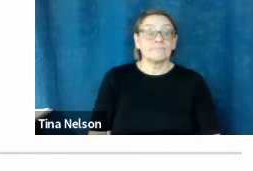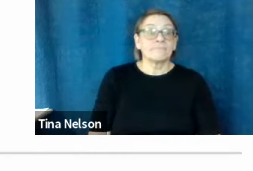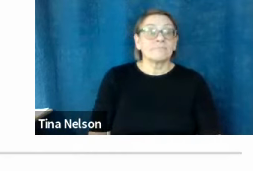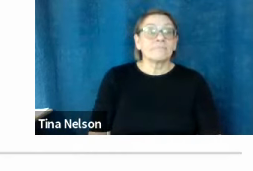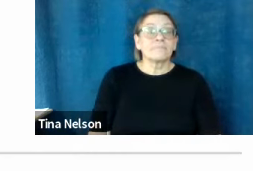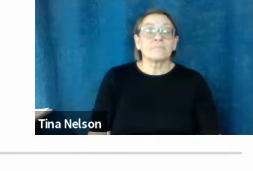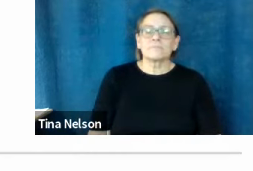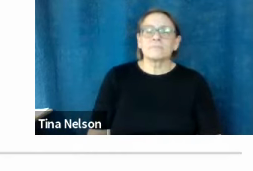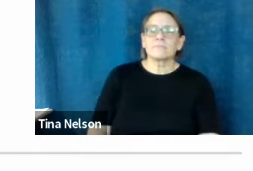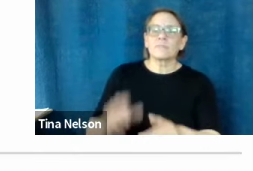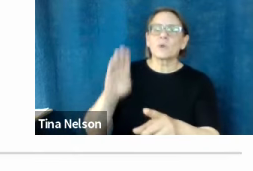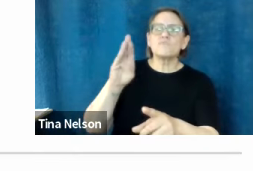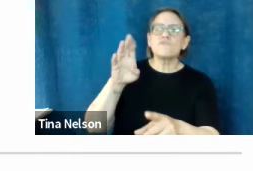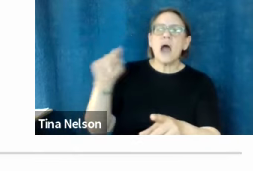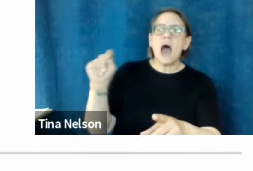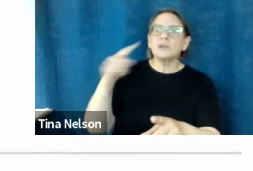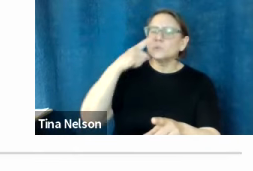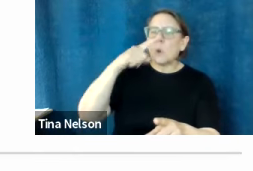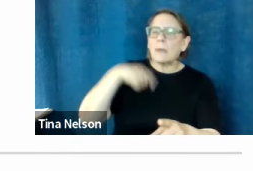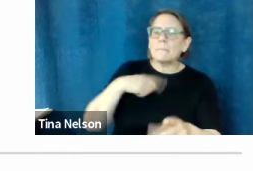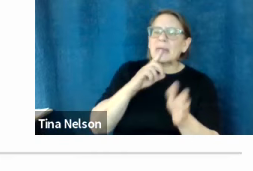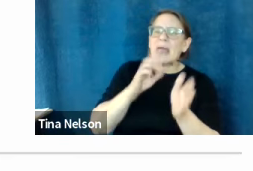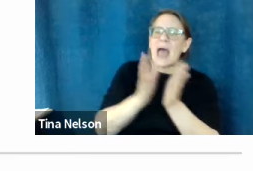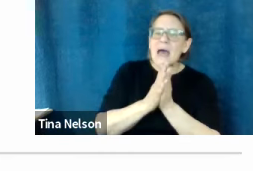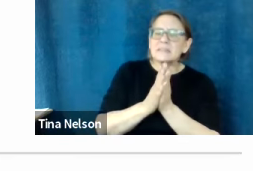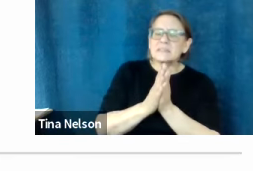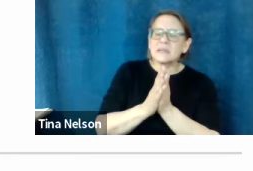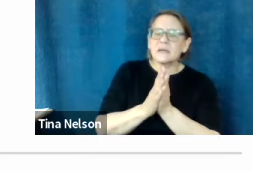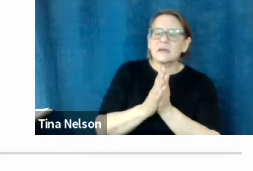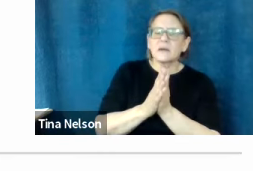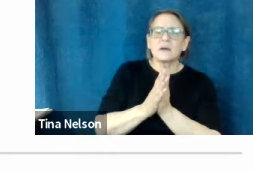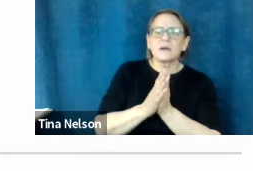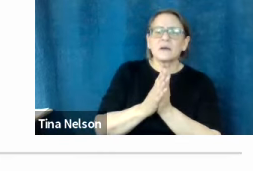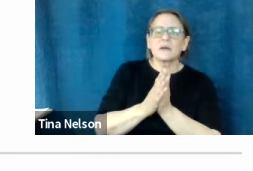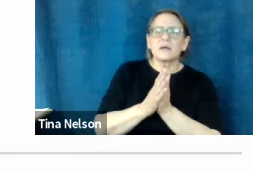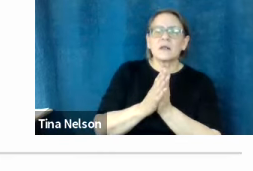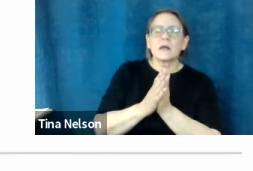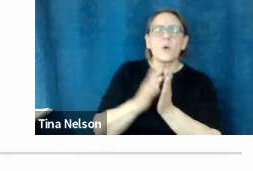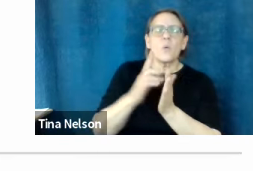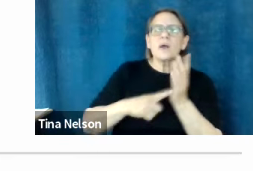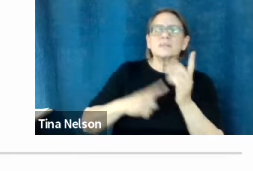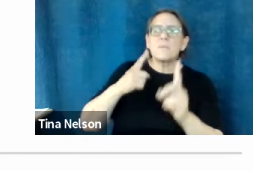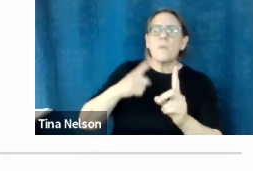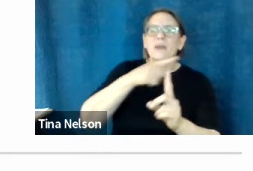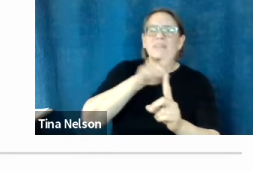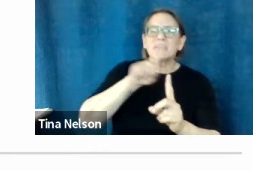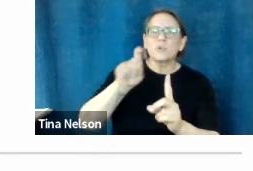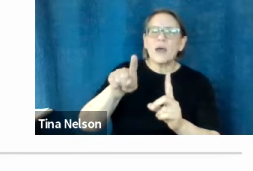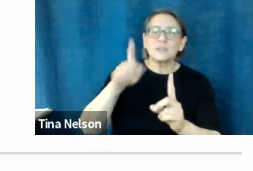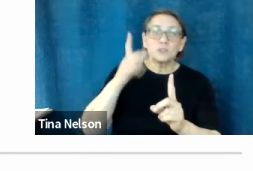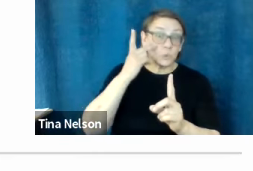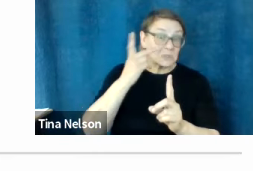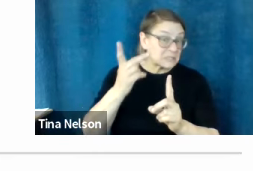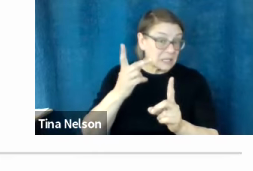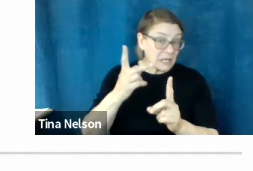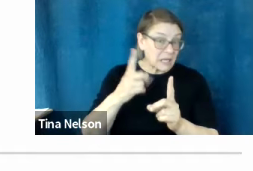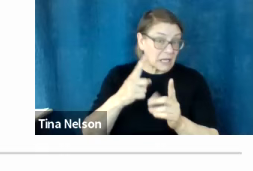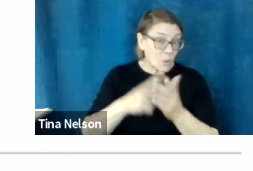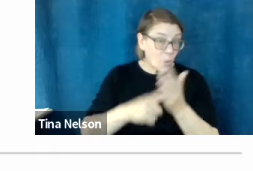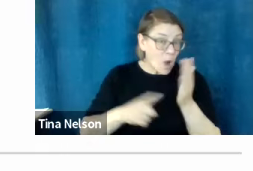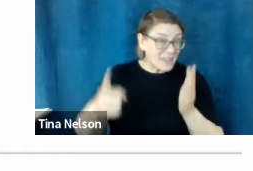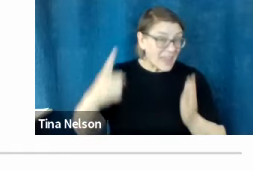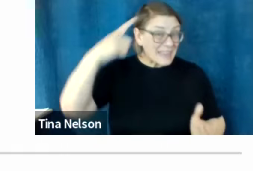Hey, if you don't mind me asking, um, what's the point of this question? Is it like to see what they think